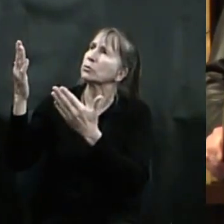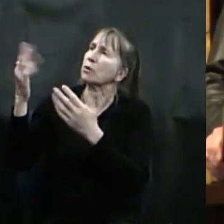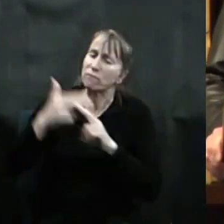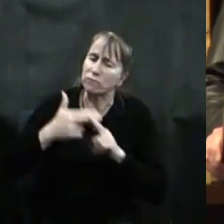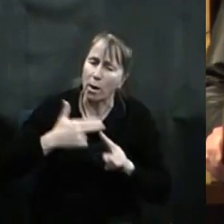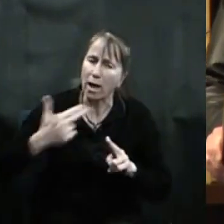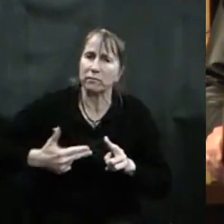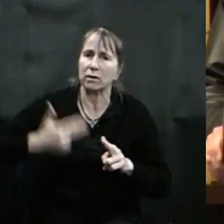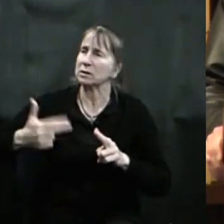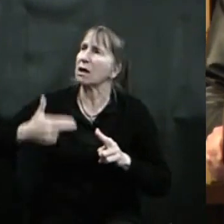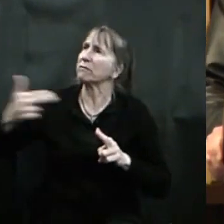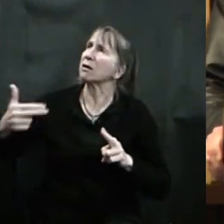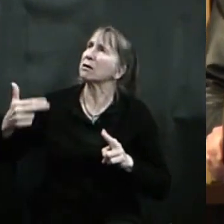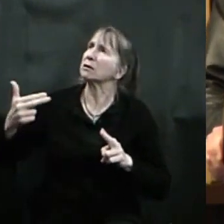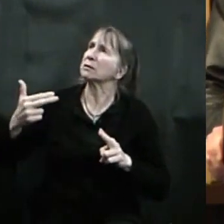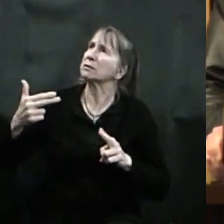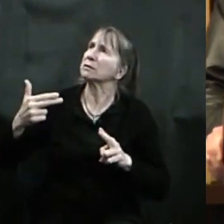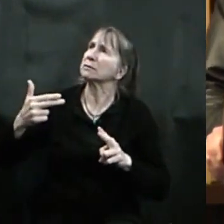forever and ever.